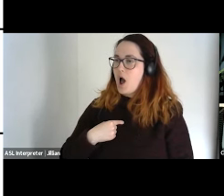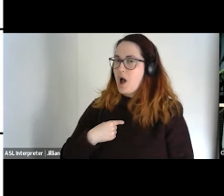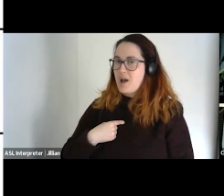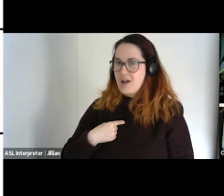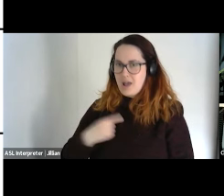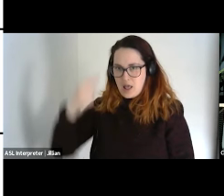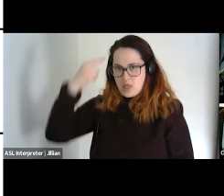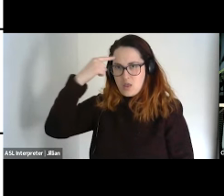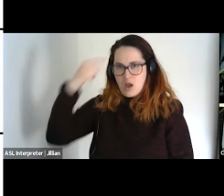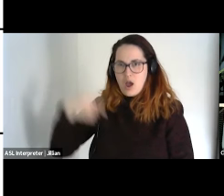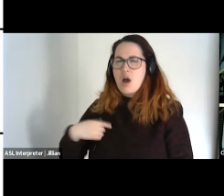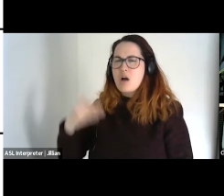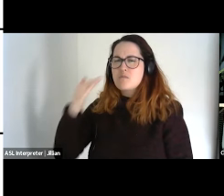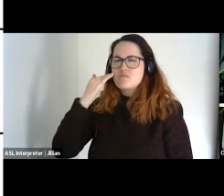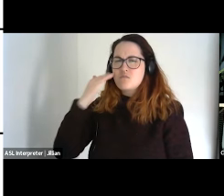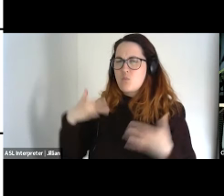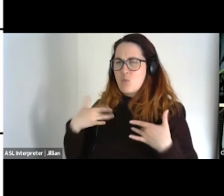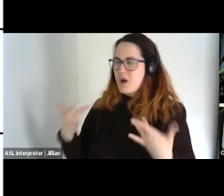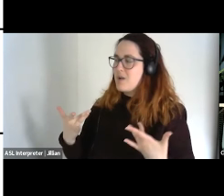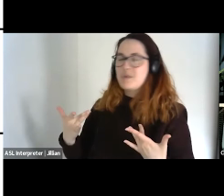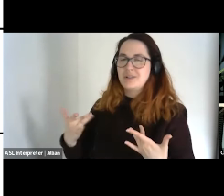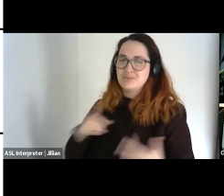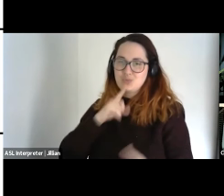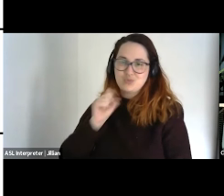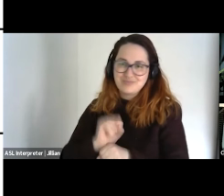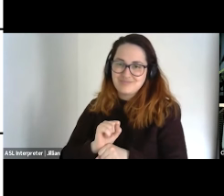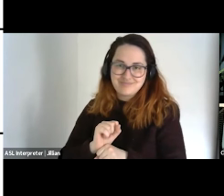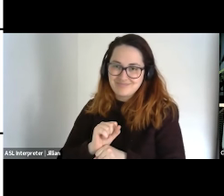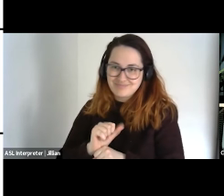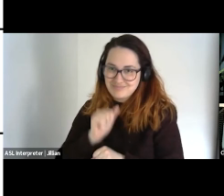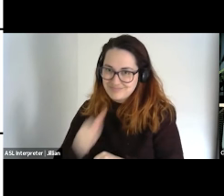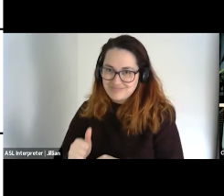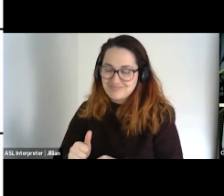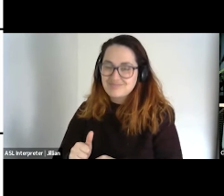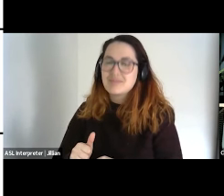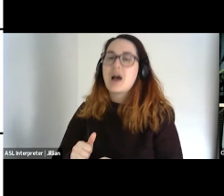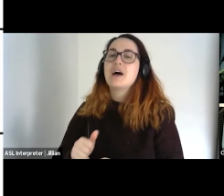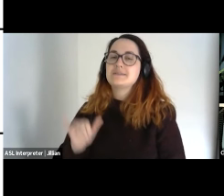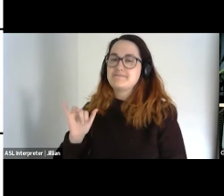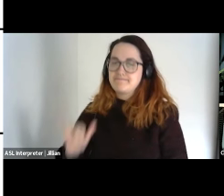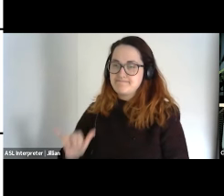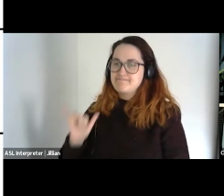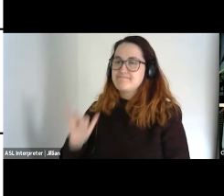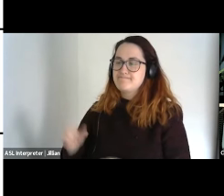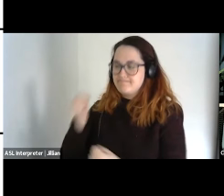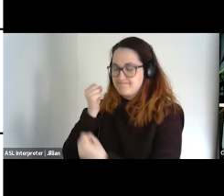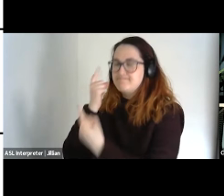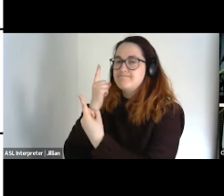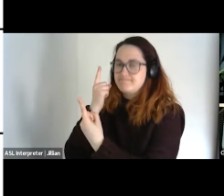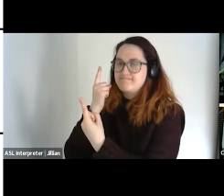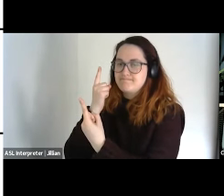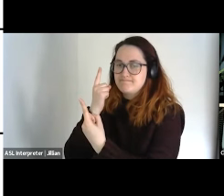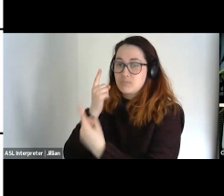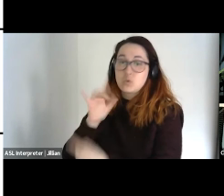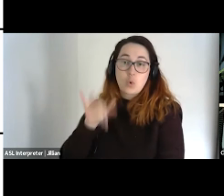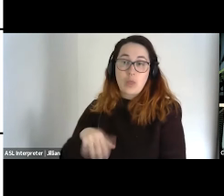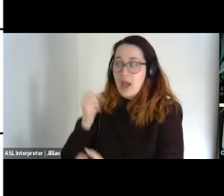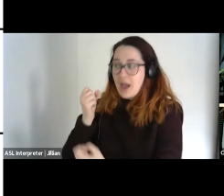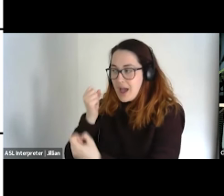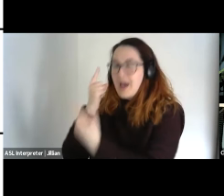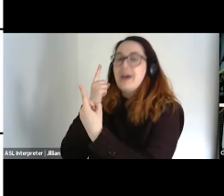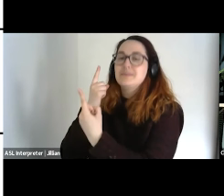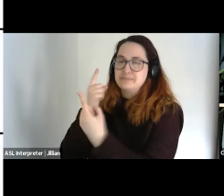sometimes, but that didn't mean I didn't like her. So we're starting to sort of be a little bit more empathetic here. And I really want you to be empathetic when it comes to